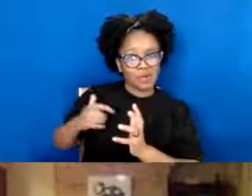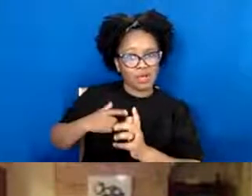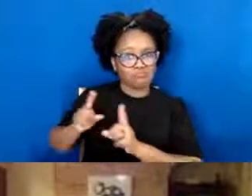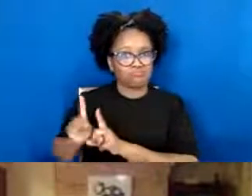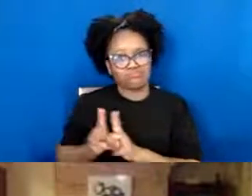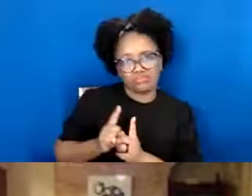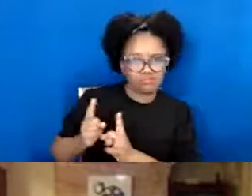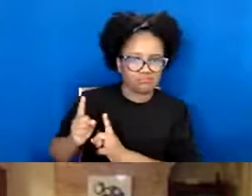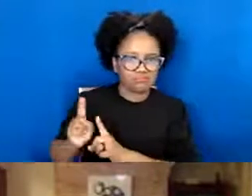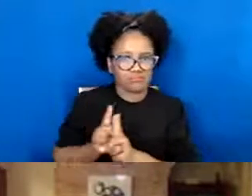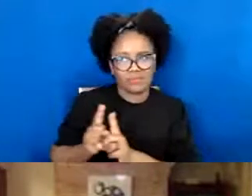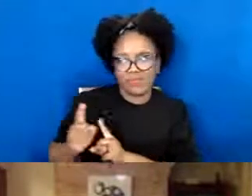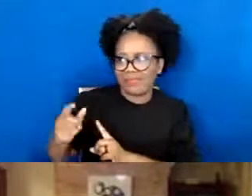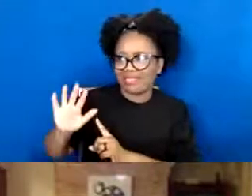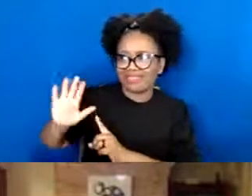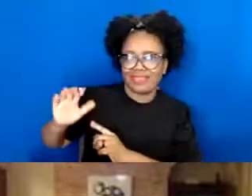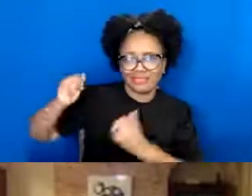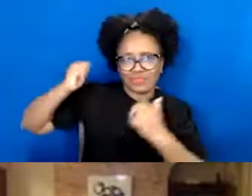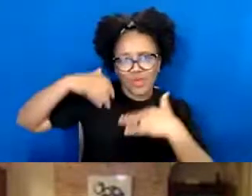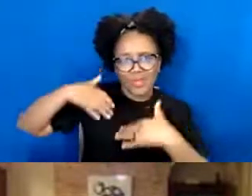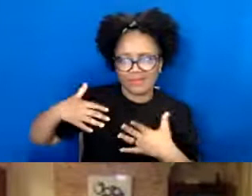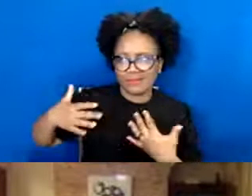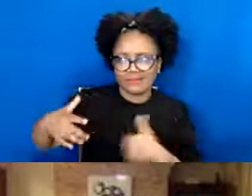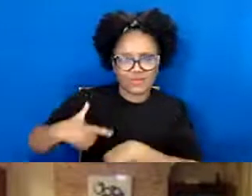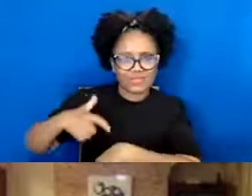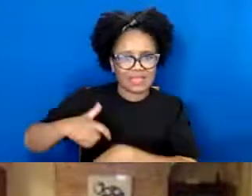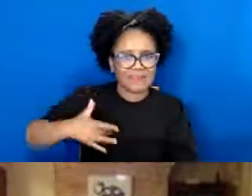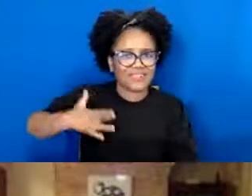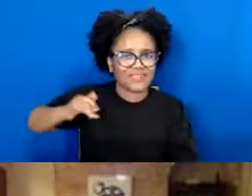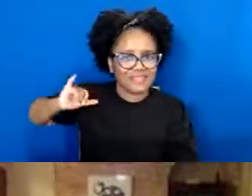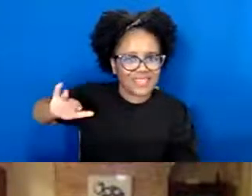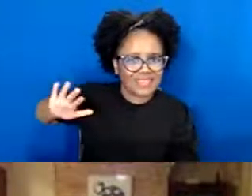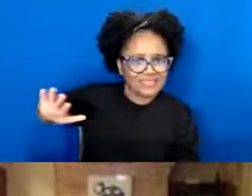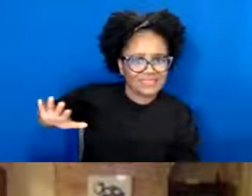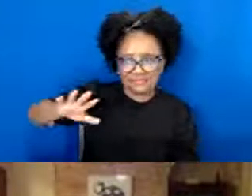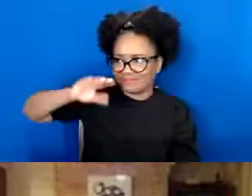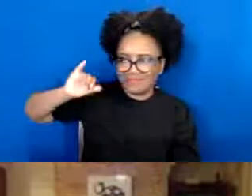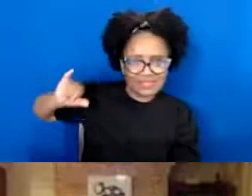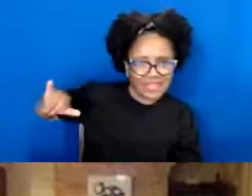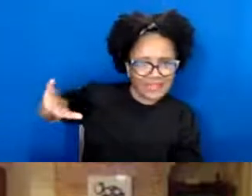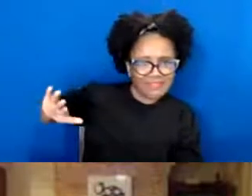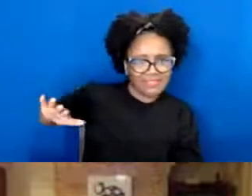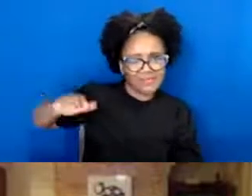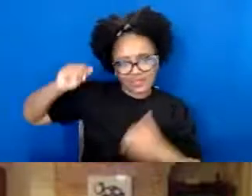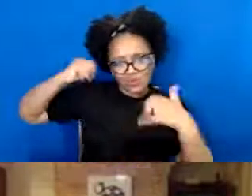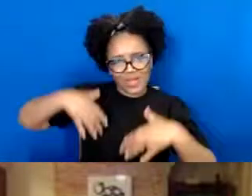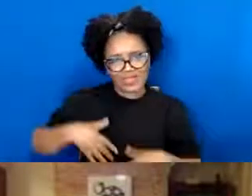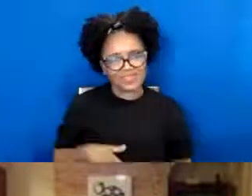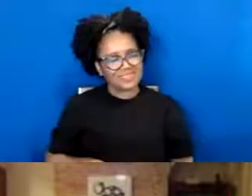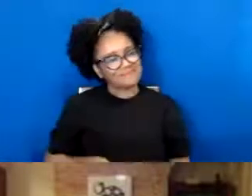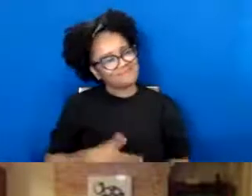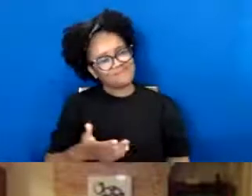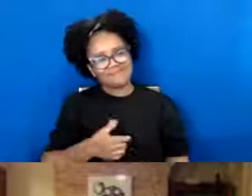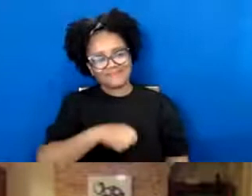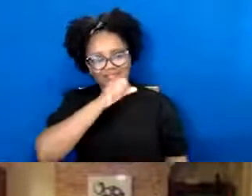where I can feel that for the first time. I love it. I love it, fam. And this is about you, not about me, but sometimes I think it's important for us to let people